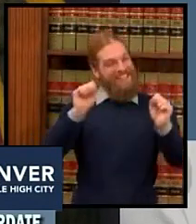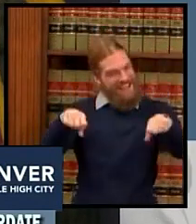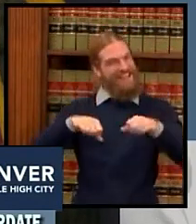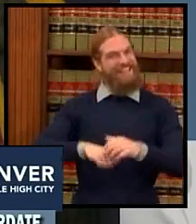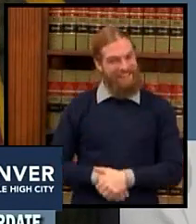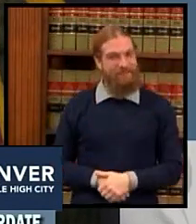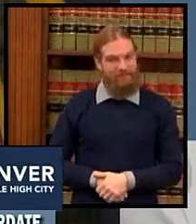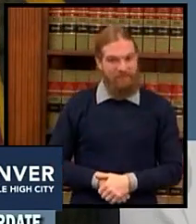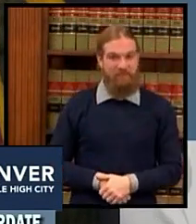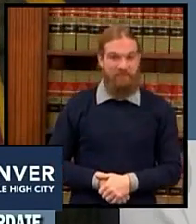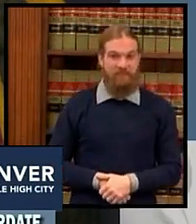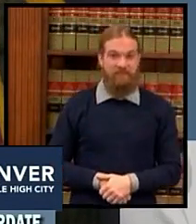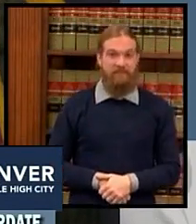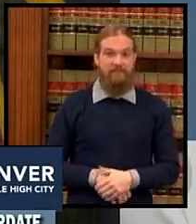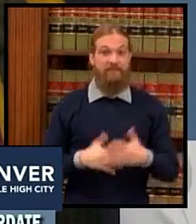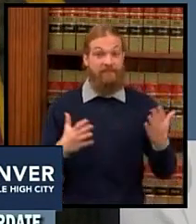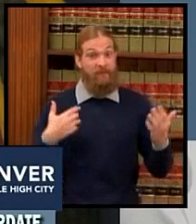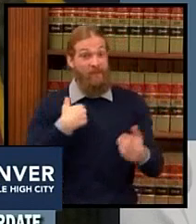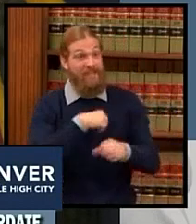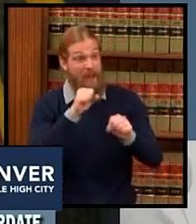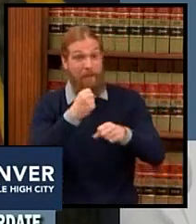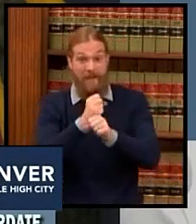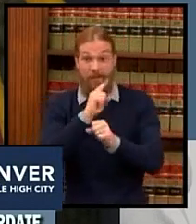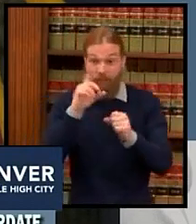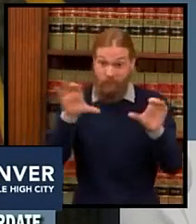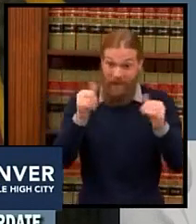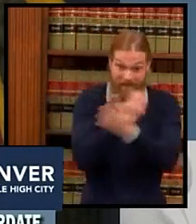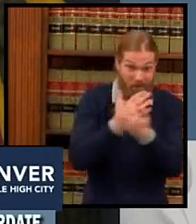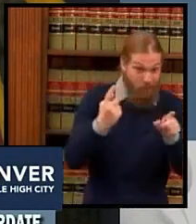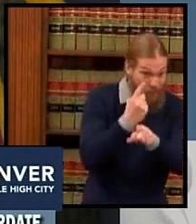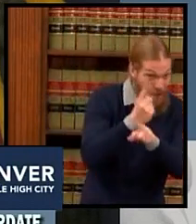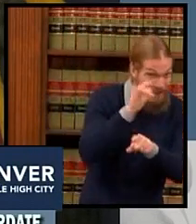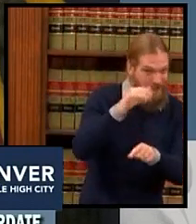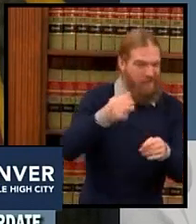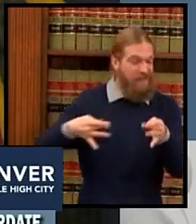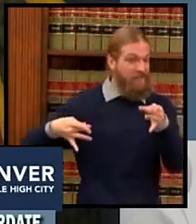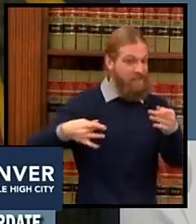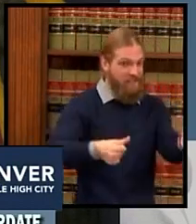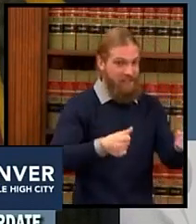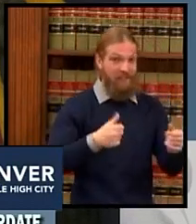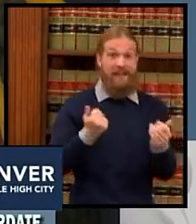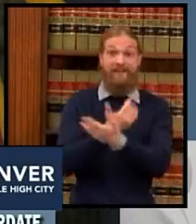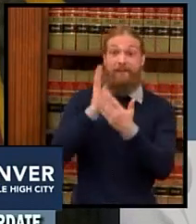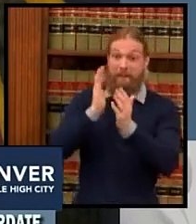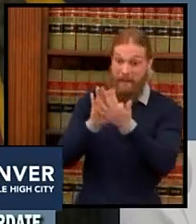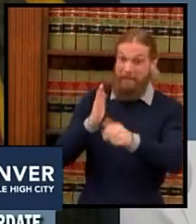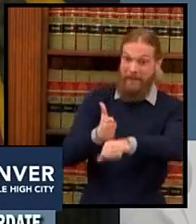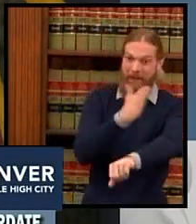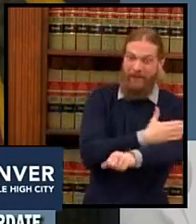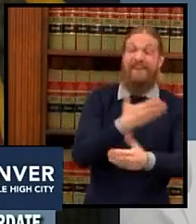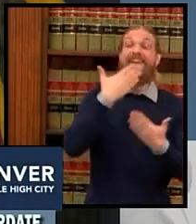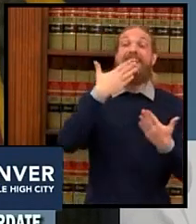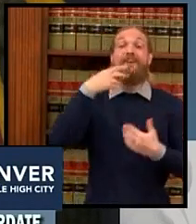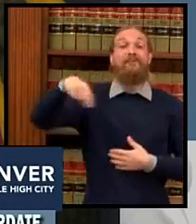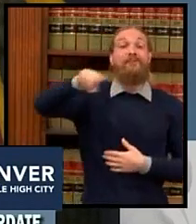properly and efficiently. We're doing well, but we can do much better, and we can do it together. So thank you all for joining us. Have a great day. We'll see you next week.